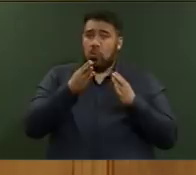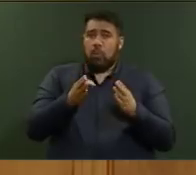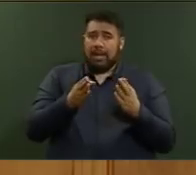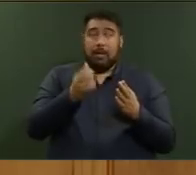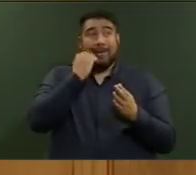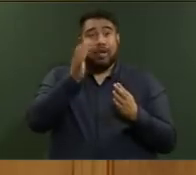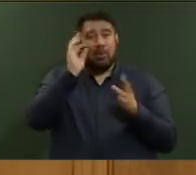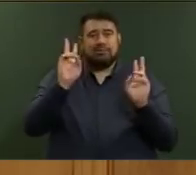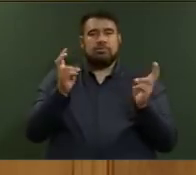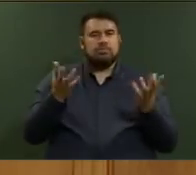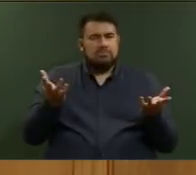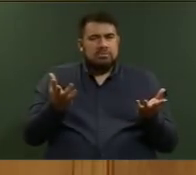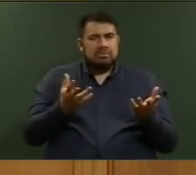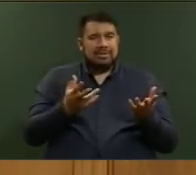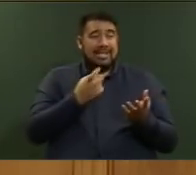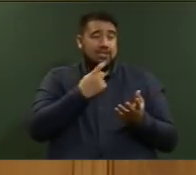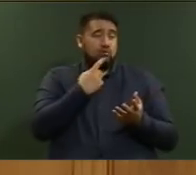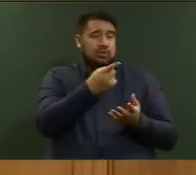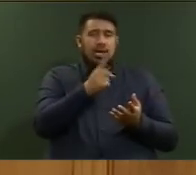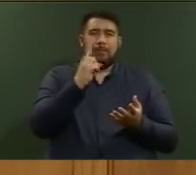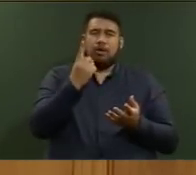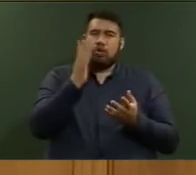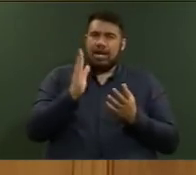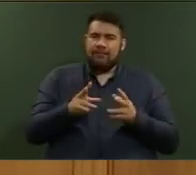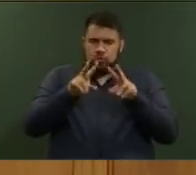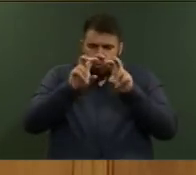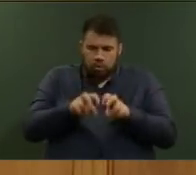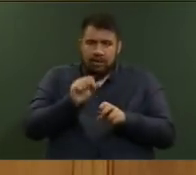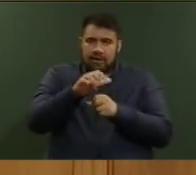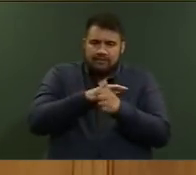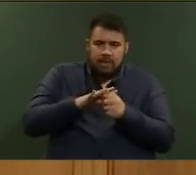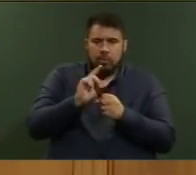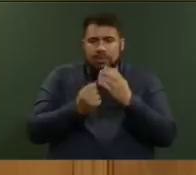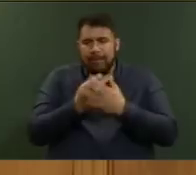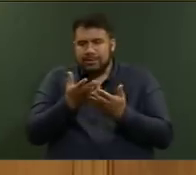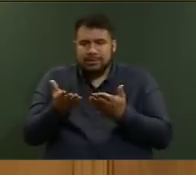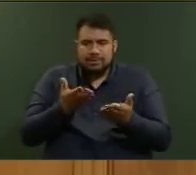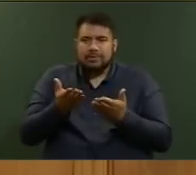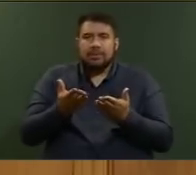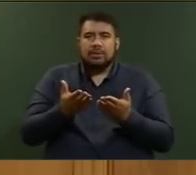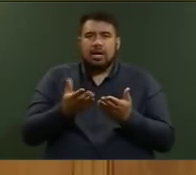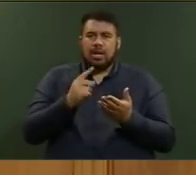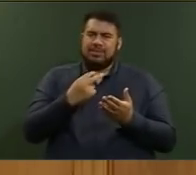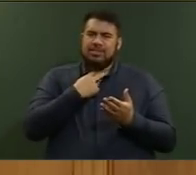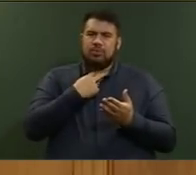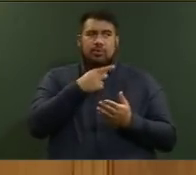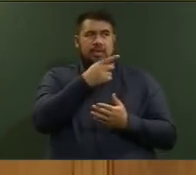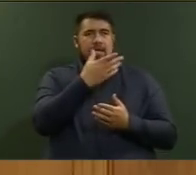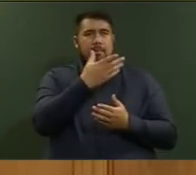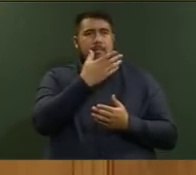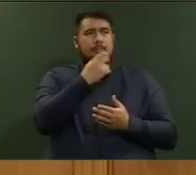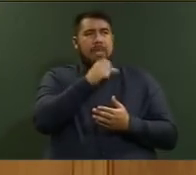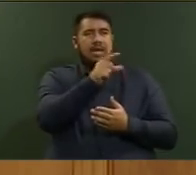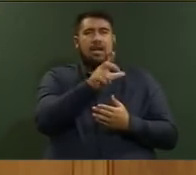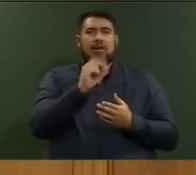assessment to start off with, but we have to look at what's happening in the family, and I'm disappointed that that man from Ngāti Kahungunu